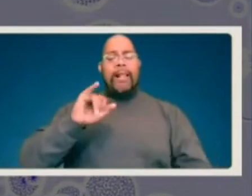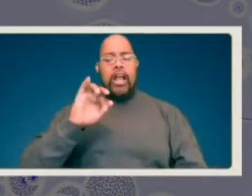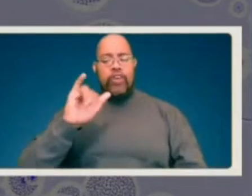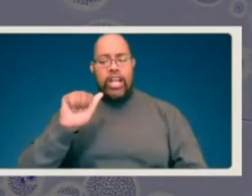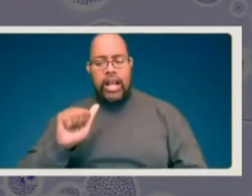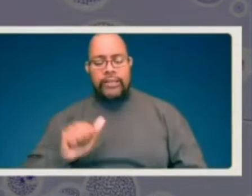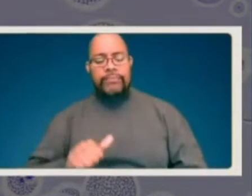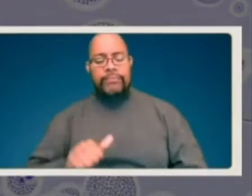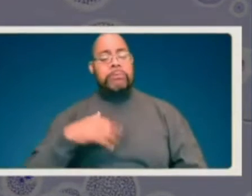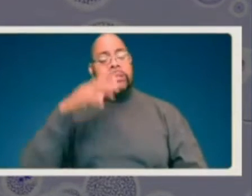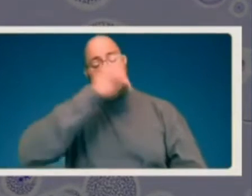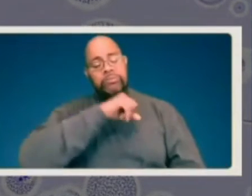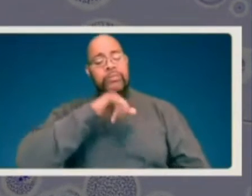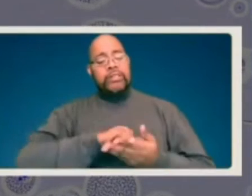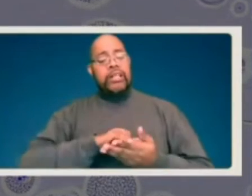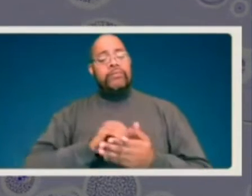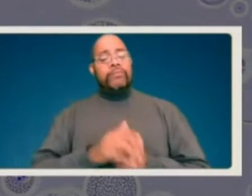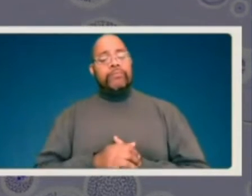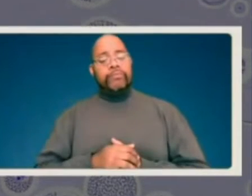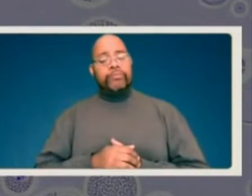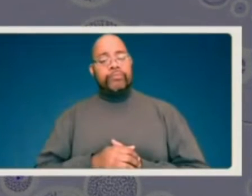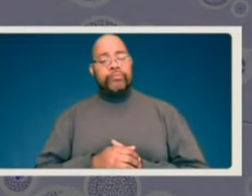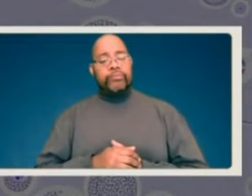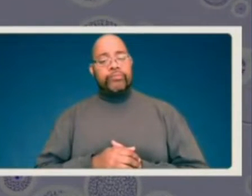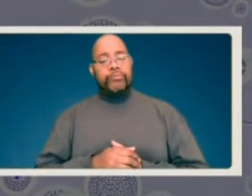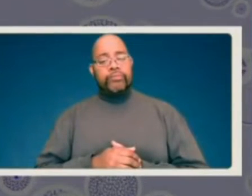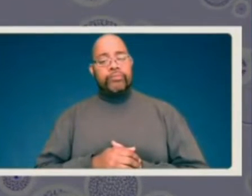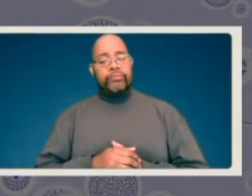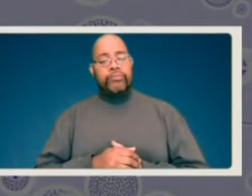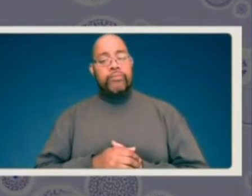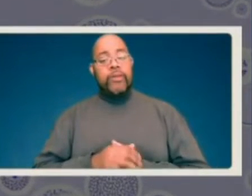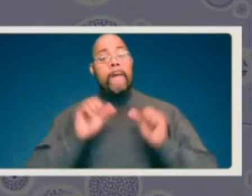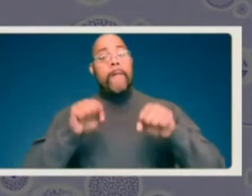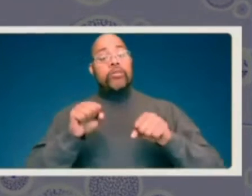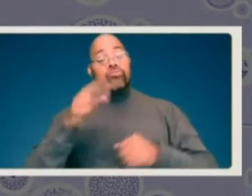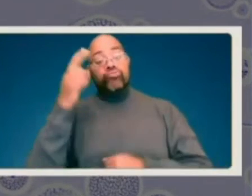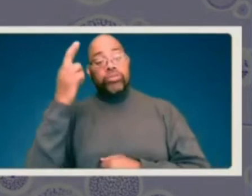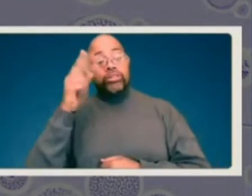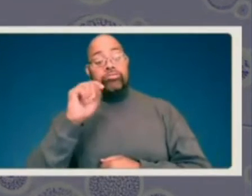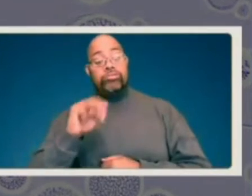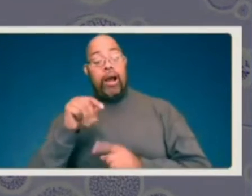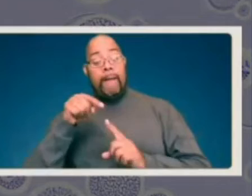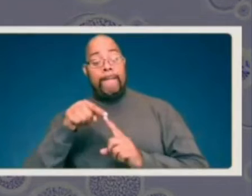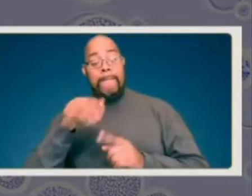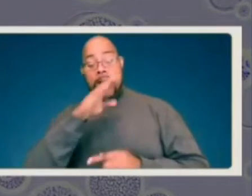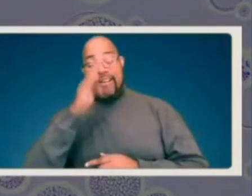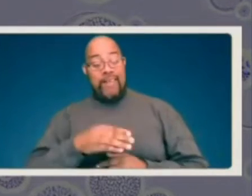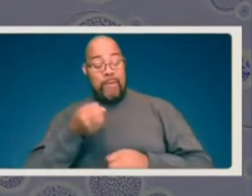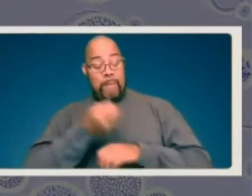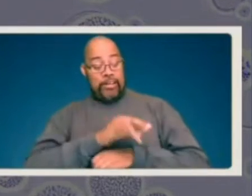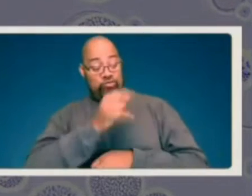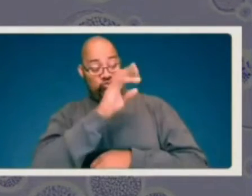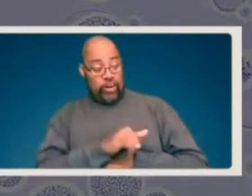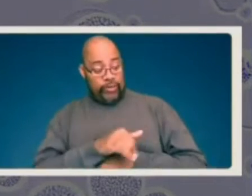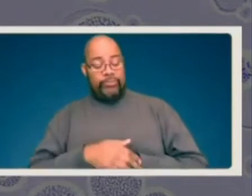malaria. I speculated, therefore, that the possible reason Tom